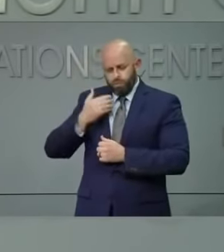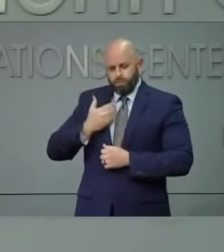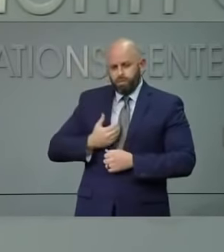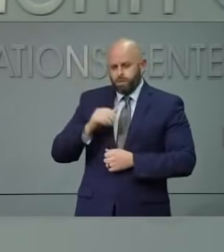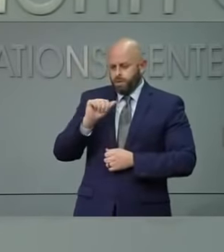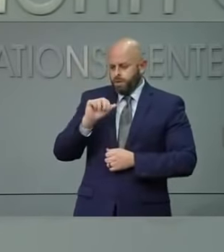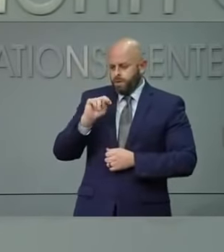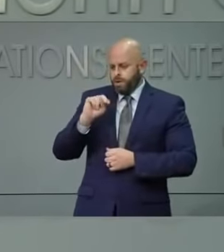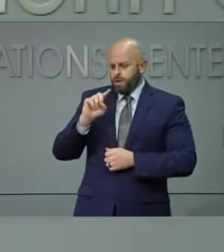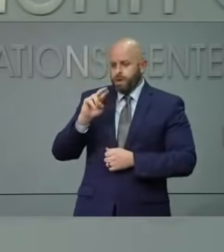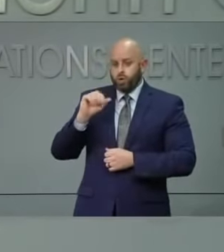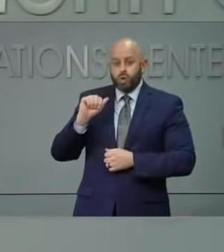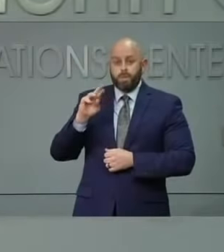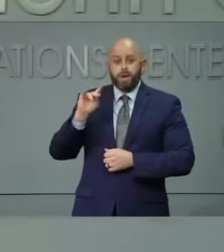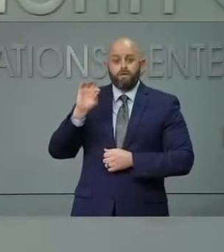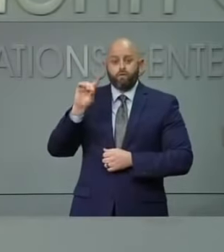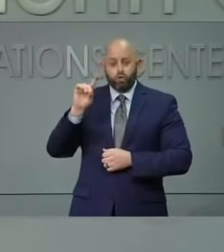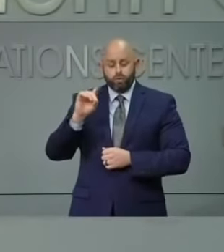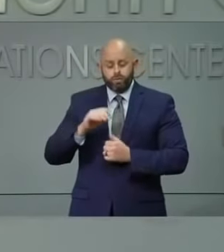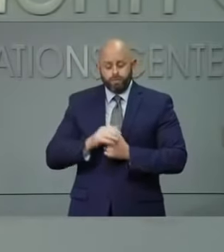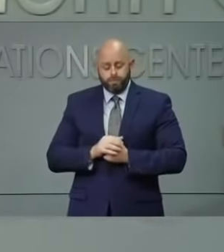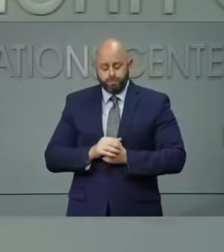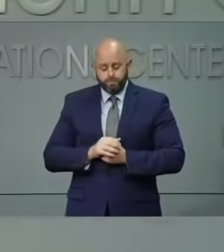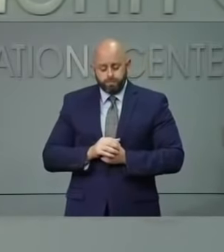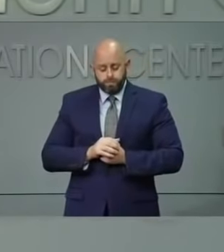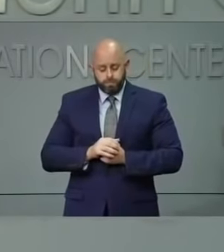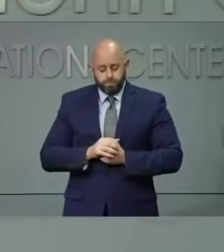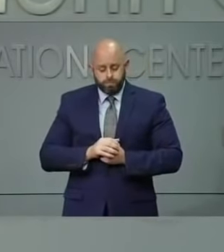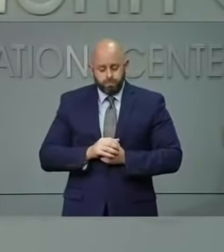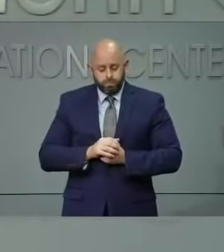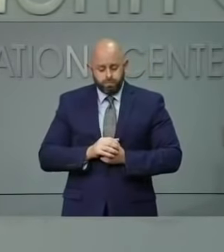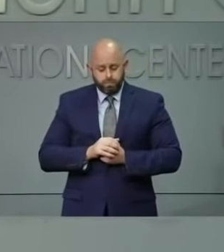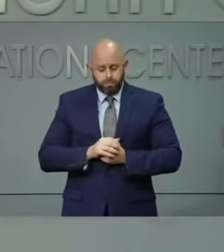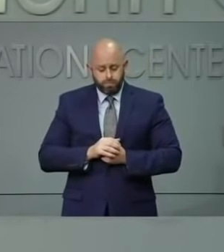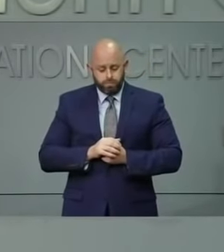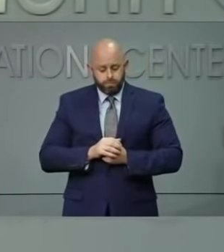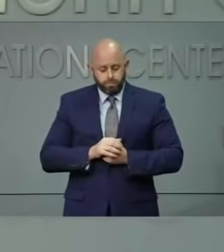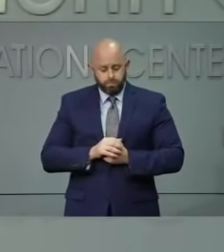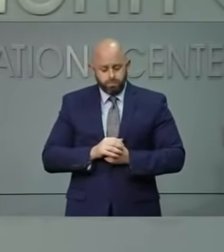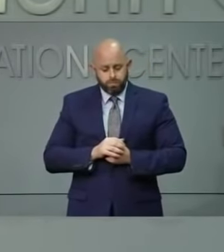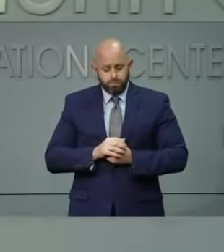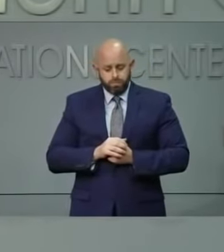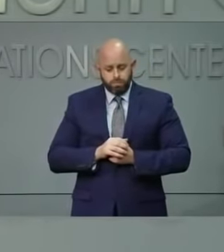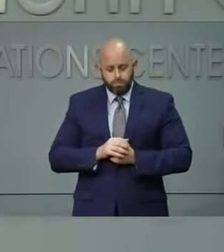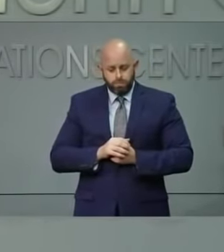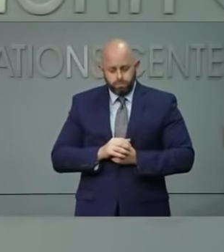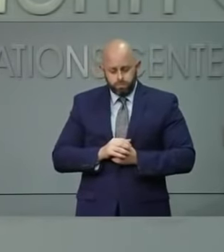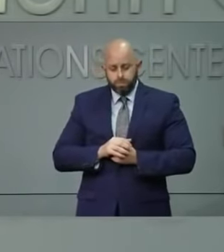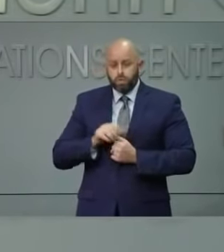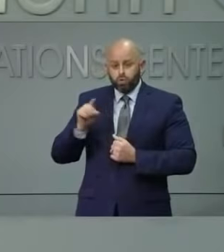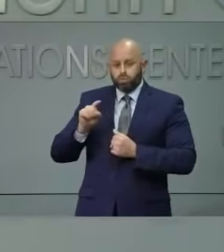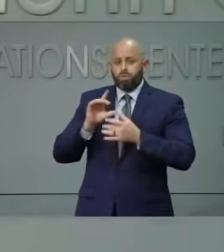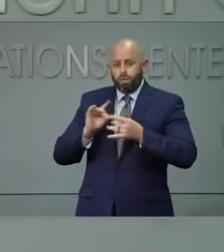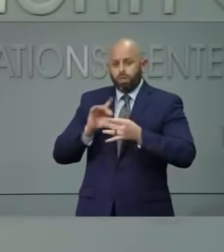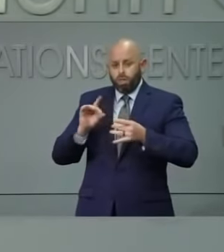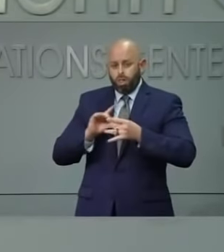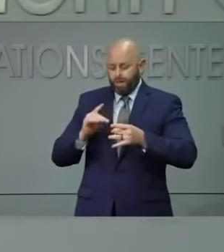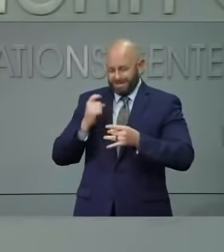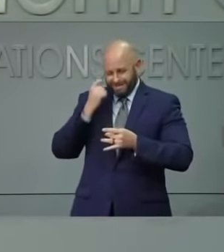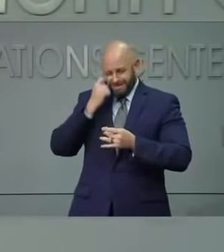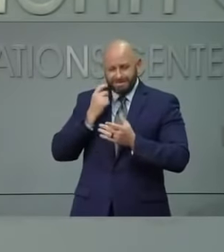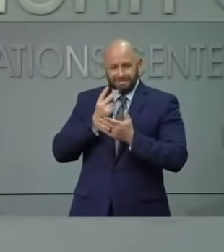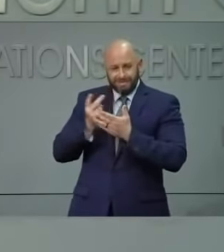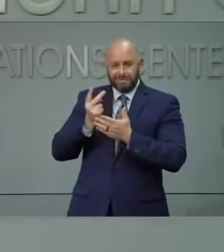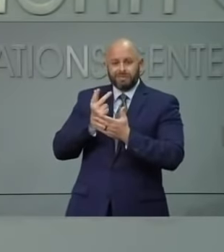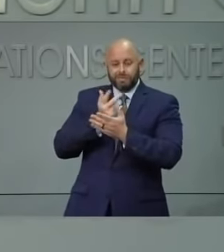11. You've said multiple times over the last few weeks that it is the informal social gatherings among families and communities